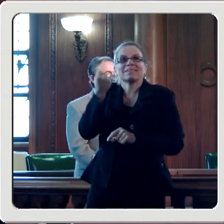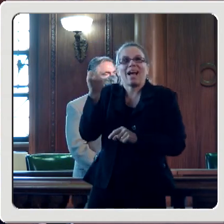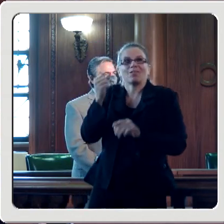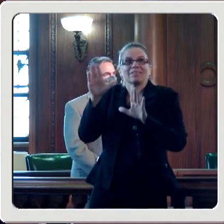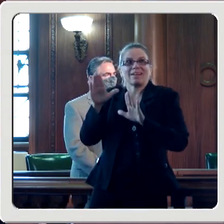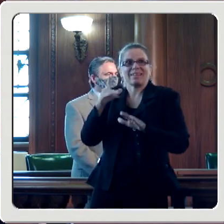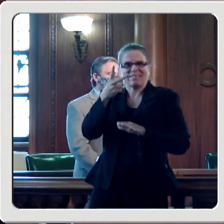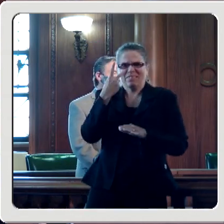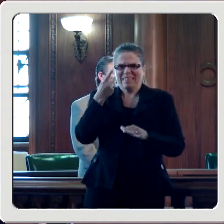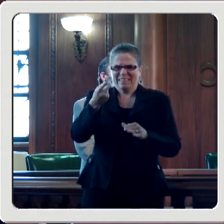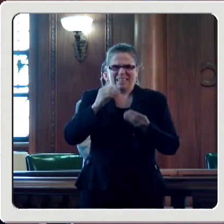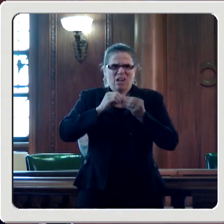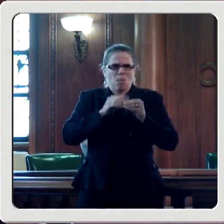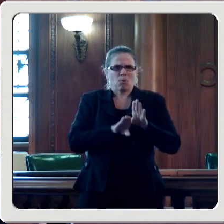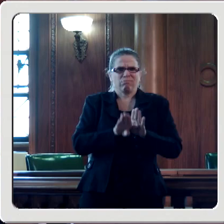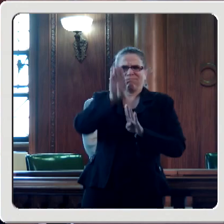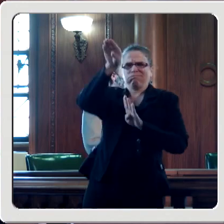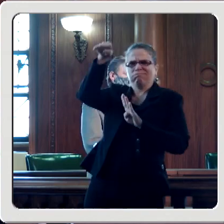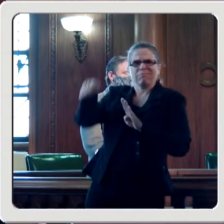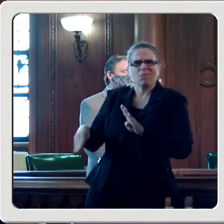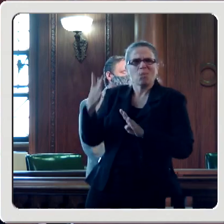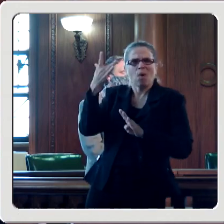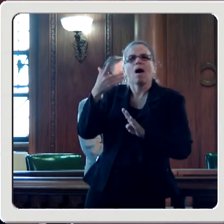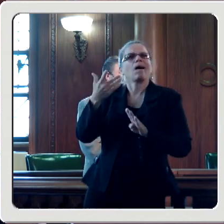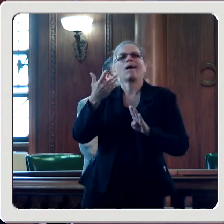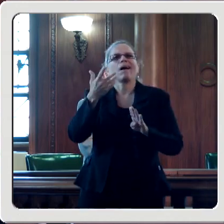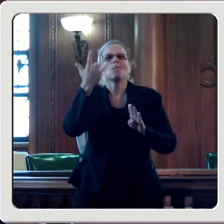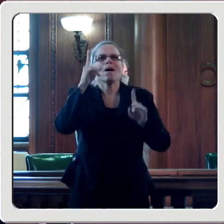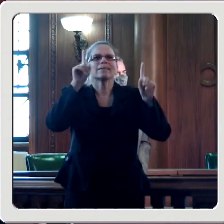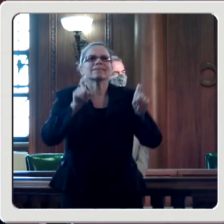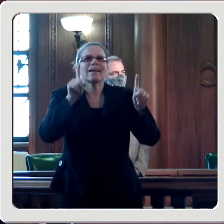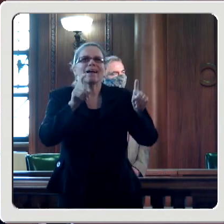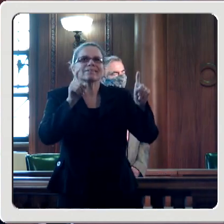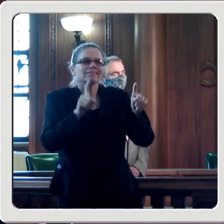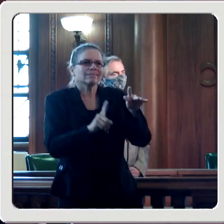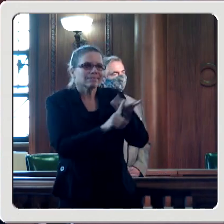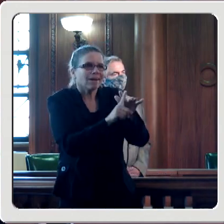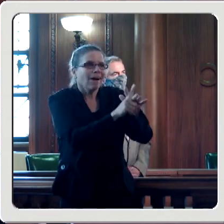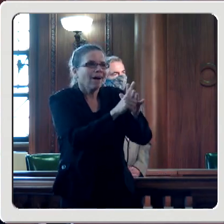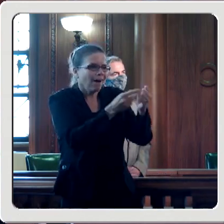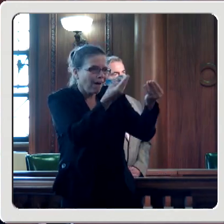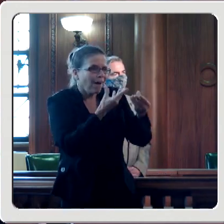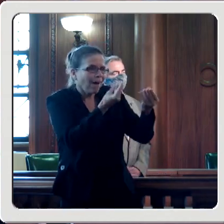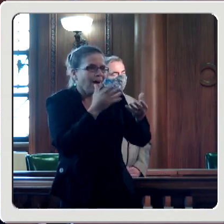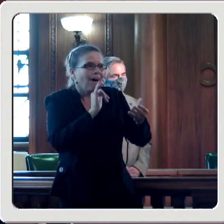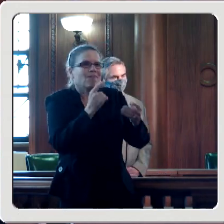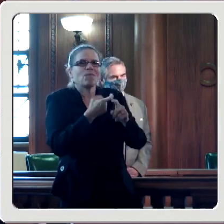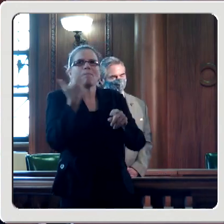fact, all of the cases did not come through Maven. We do not believe that's the case, but we